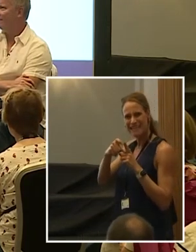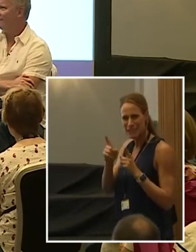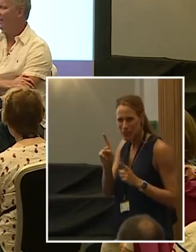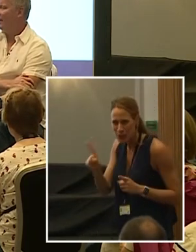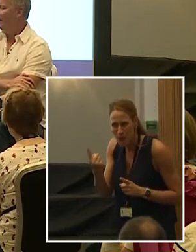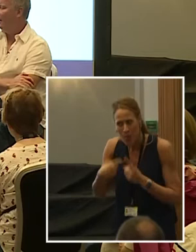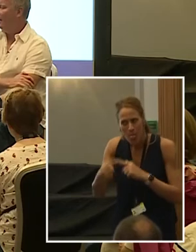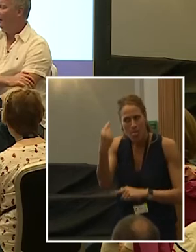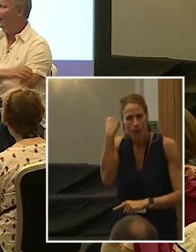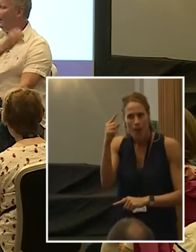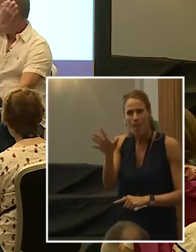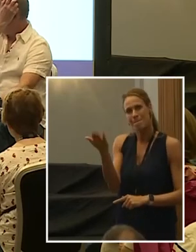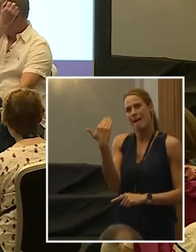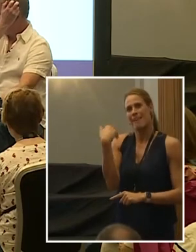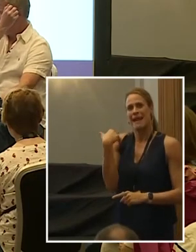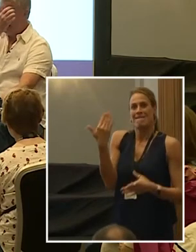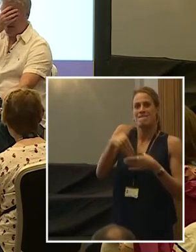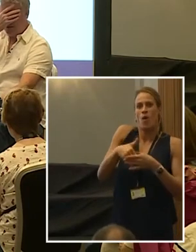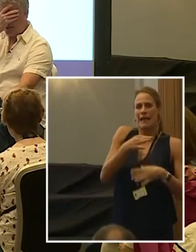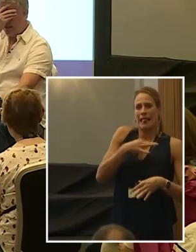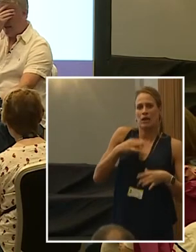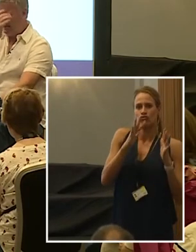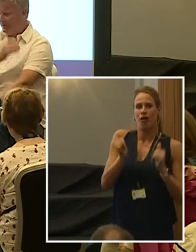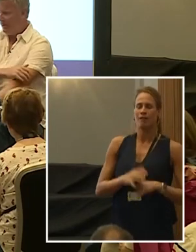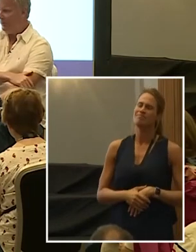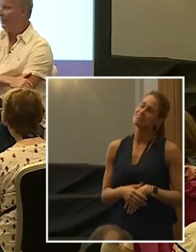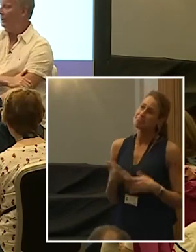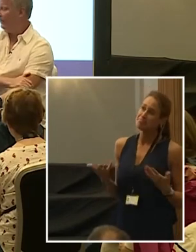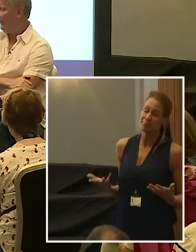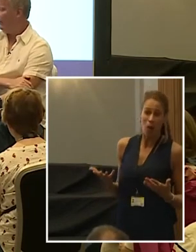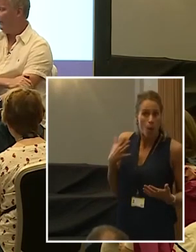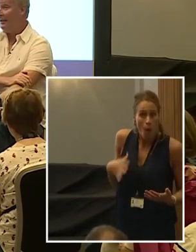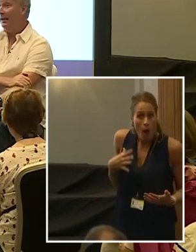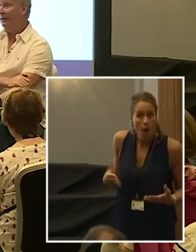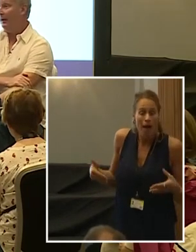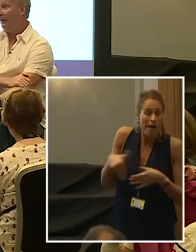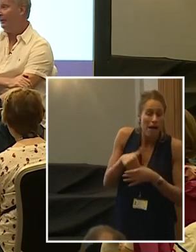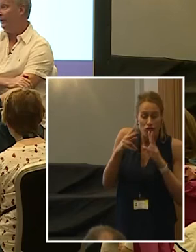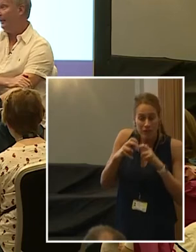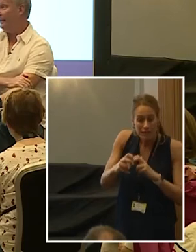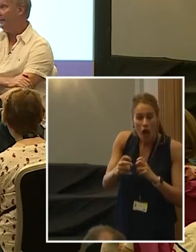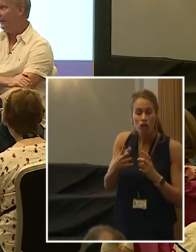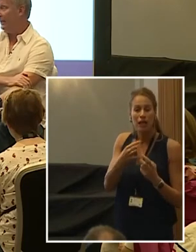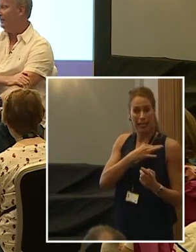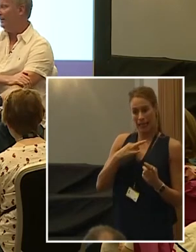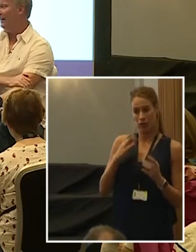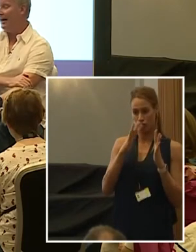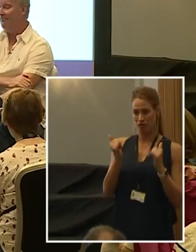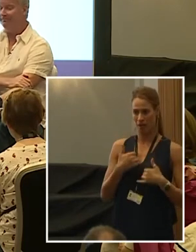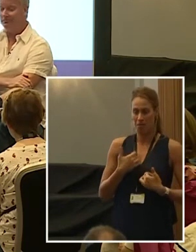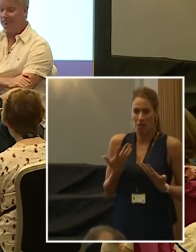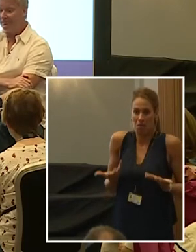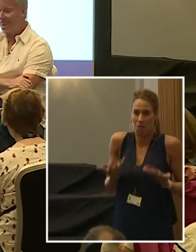or is it something you just dismissed as unlikely? Yeah, no, I always wanted to. I didn't think it was actually going to happen.